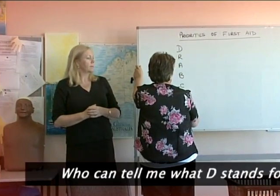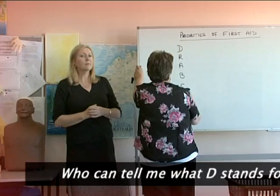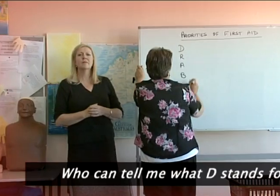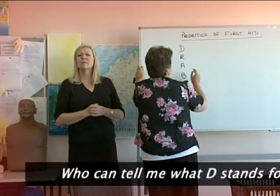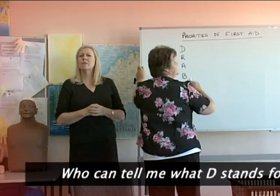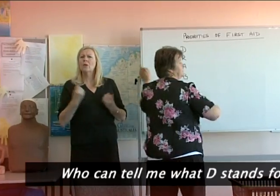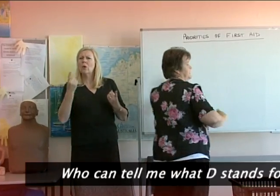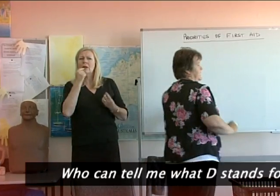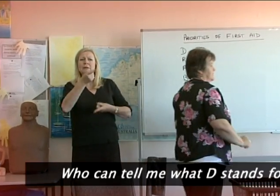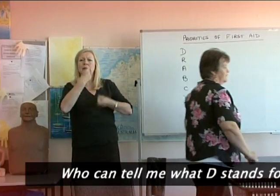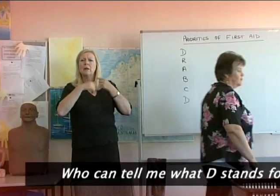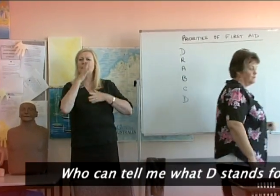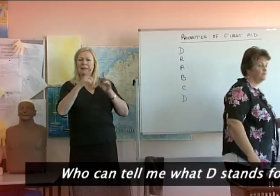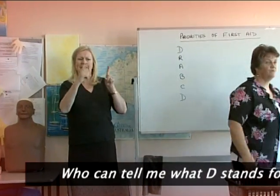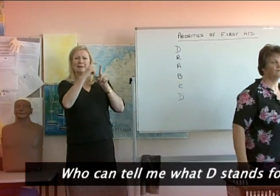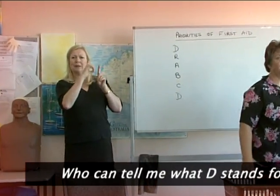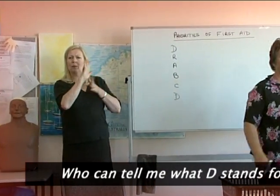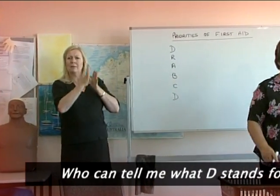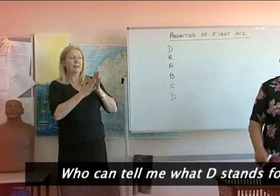Who can tell me what D stands for?